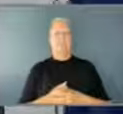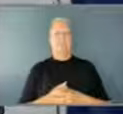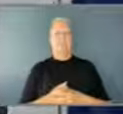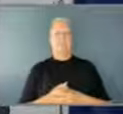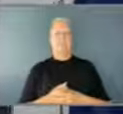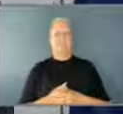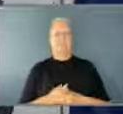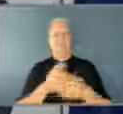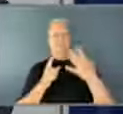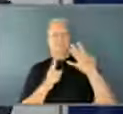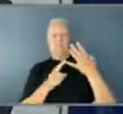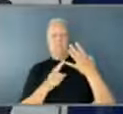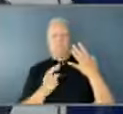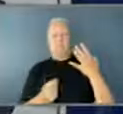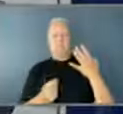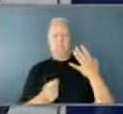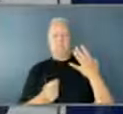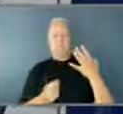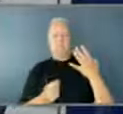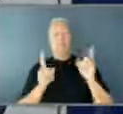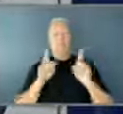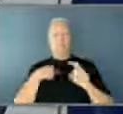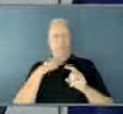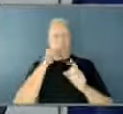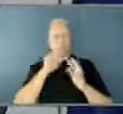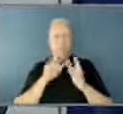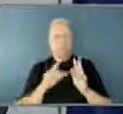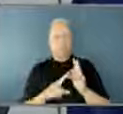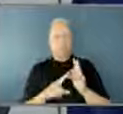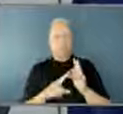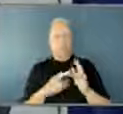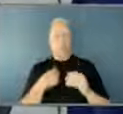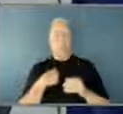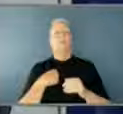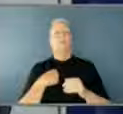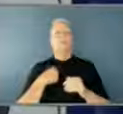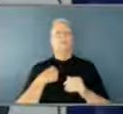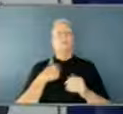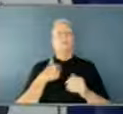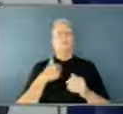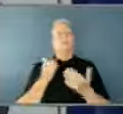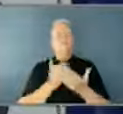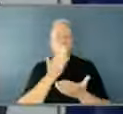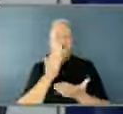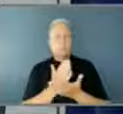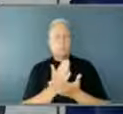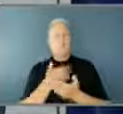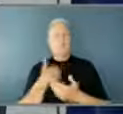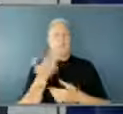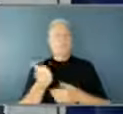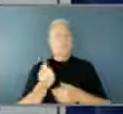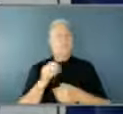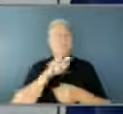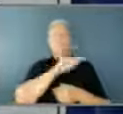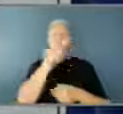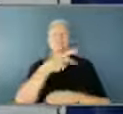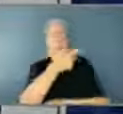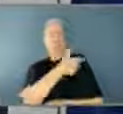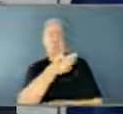Fourthly, what we're able to do there is to ensure that there are state vaccination clinics. And fifthly, we have a